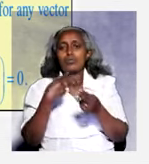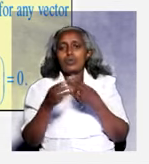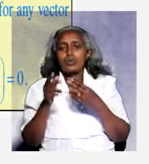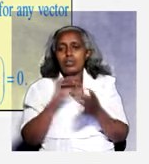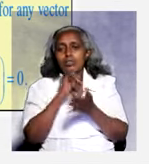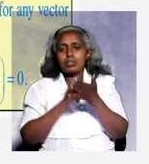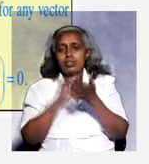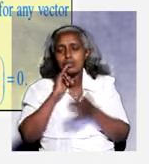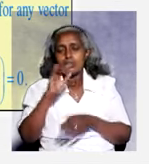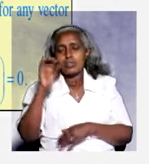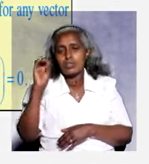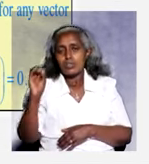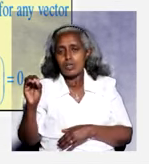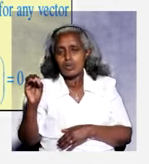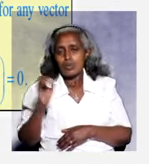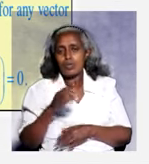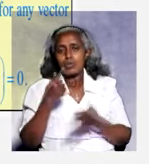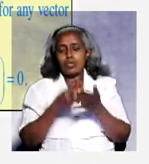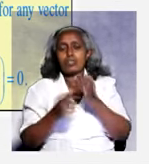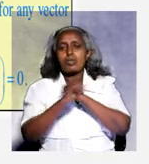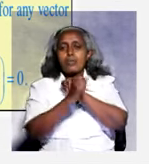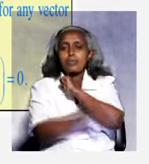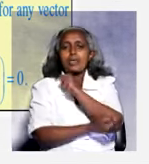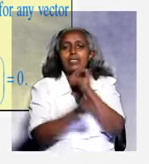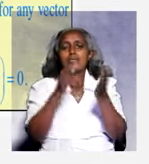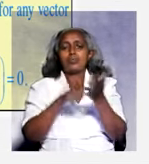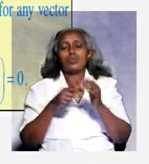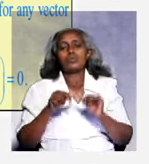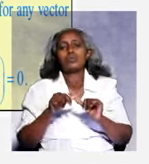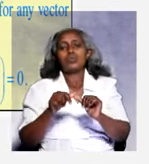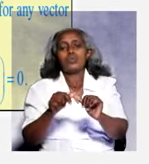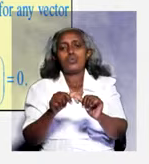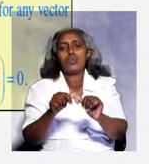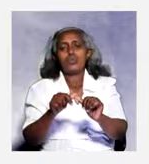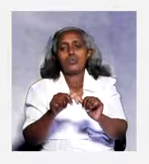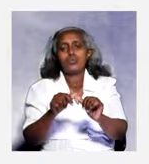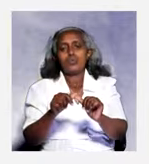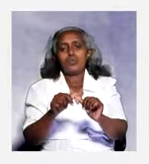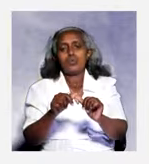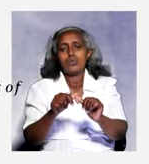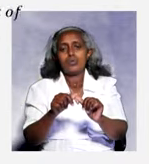is 0. These are a basic point. Now, let's continue.